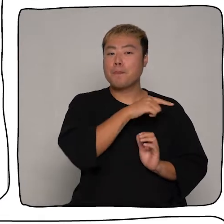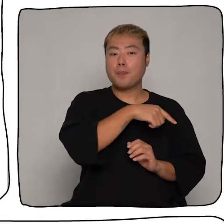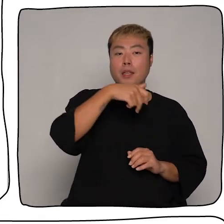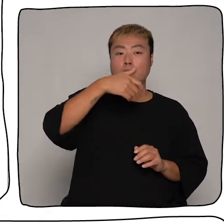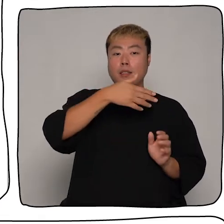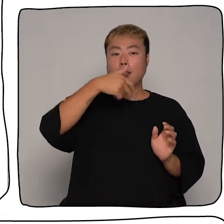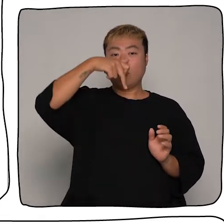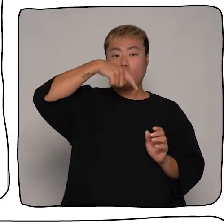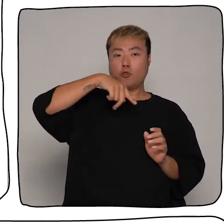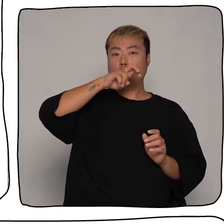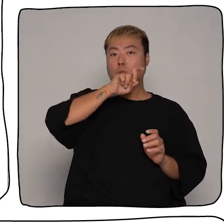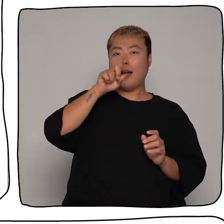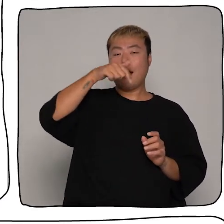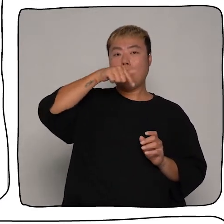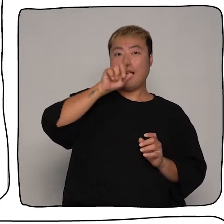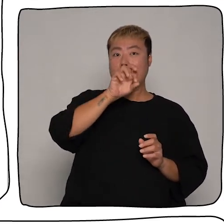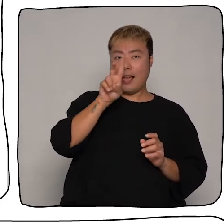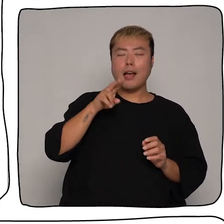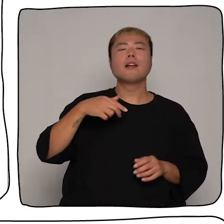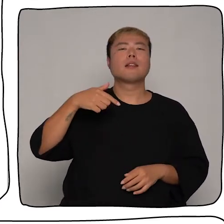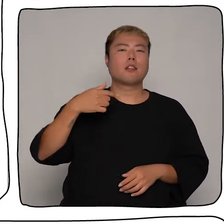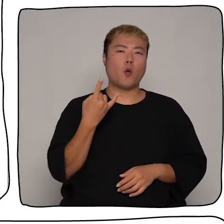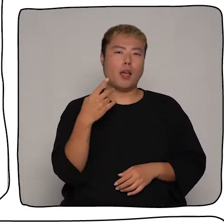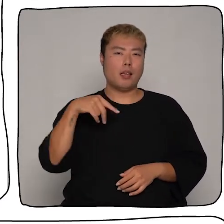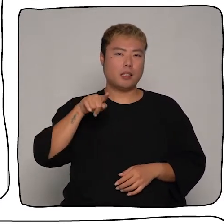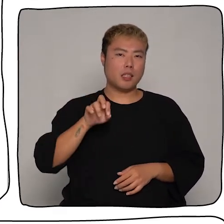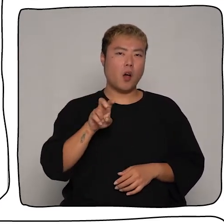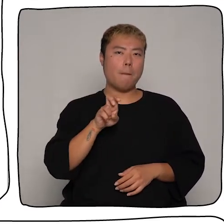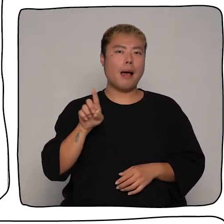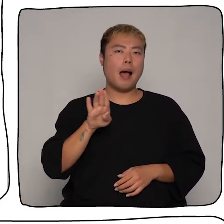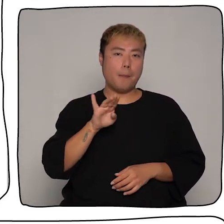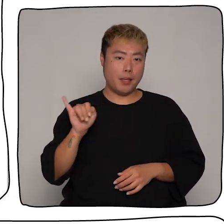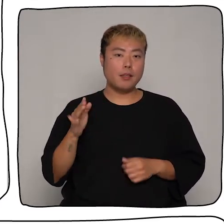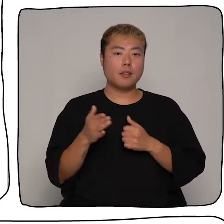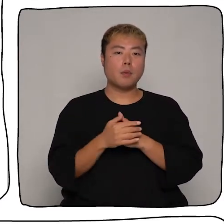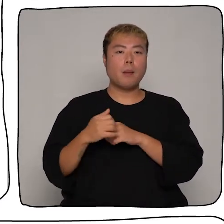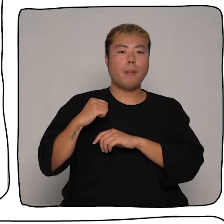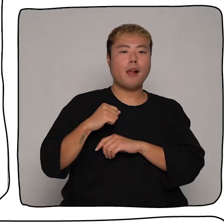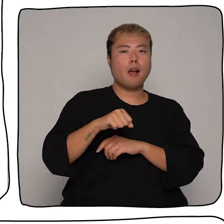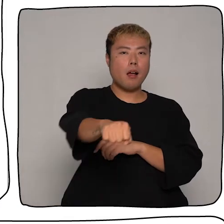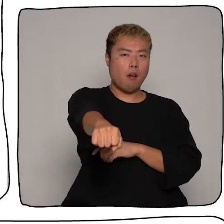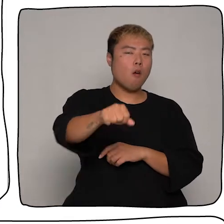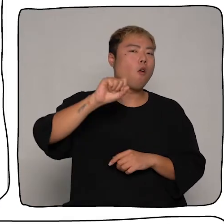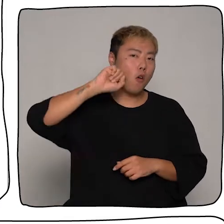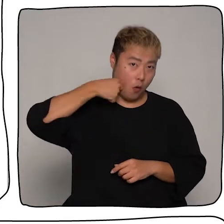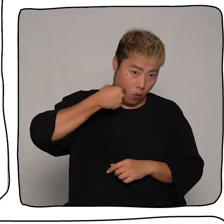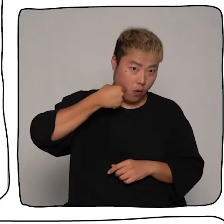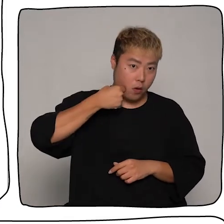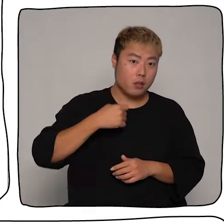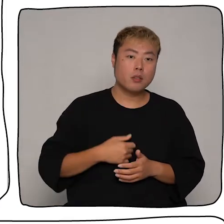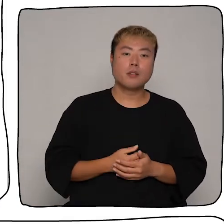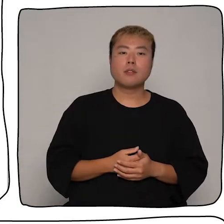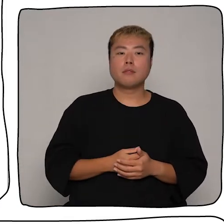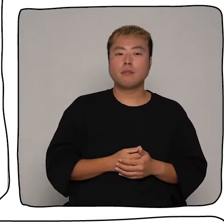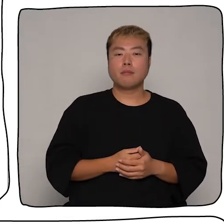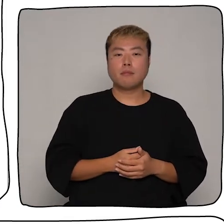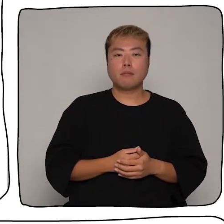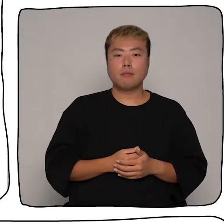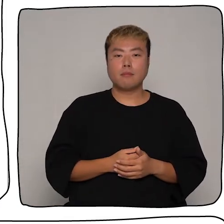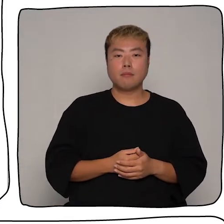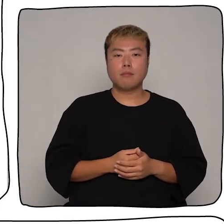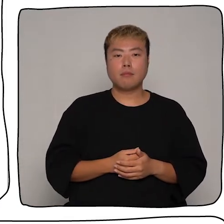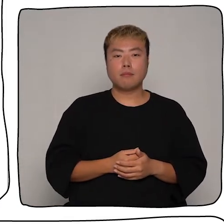is a cerebral palsy patient, SHP patient. So he can't move his arm so